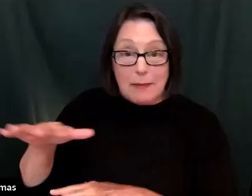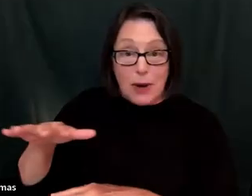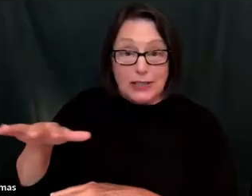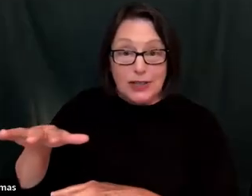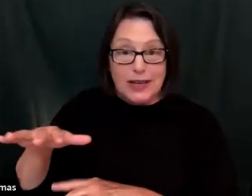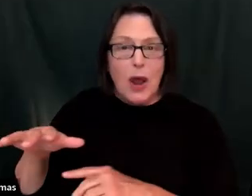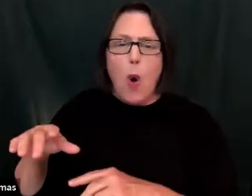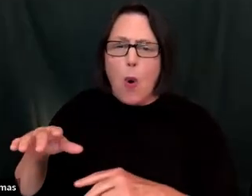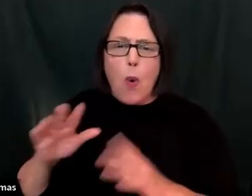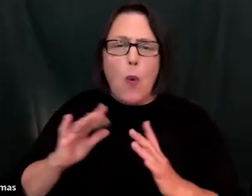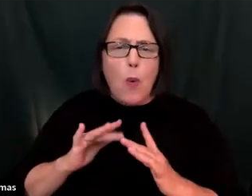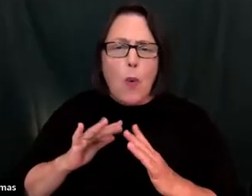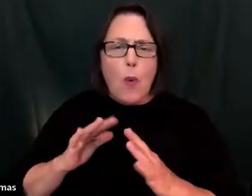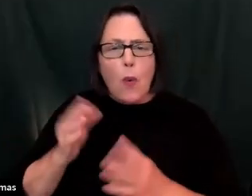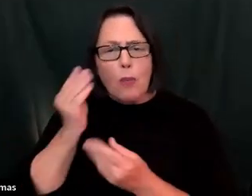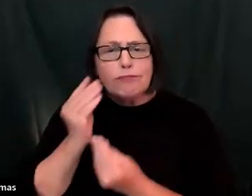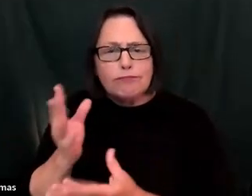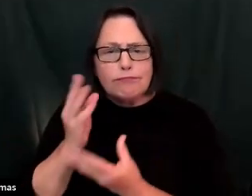information to Dylan.